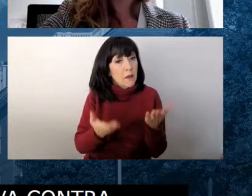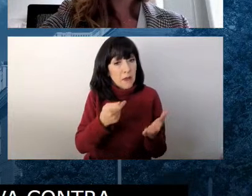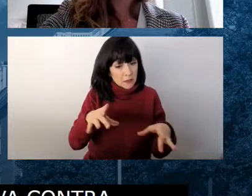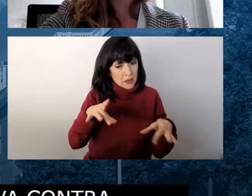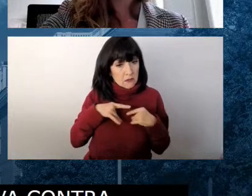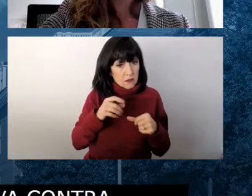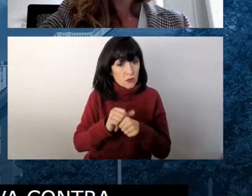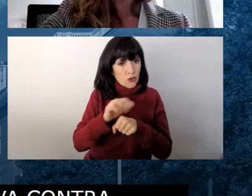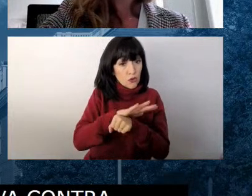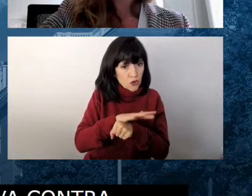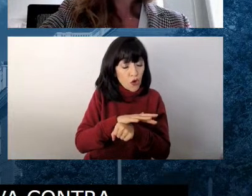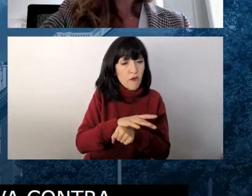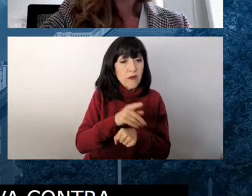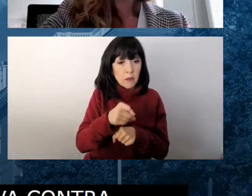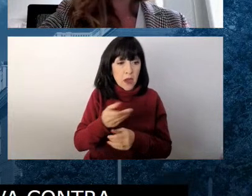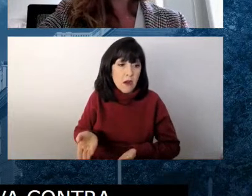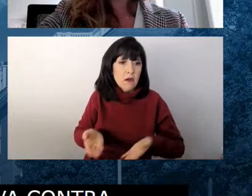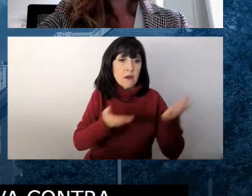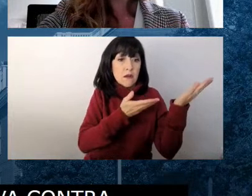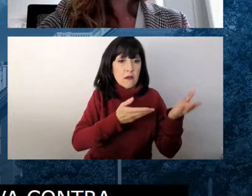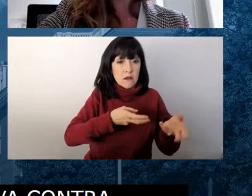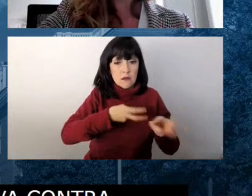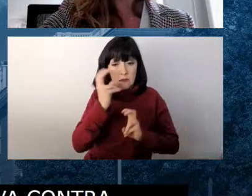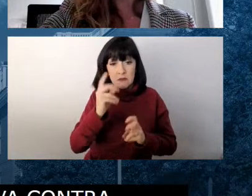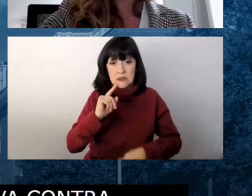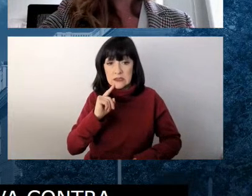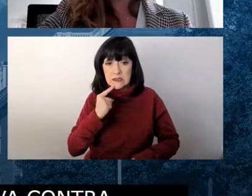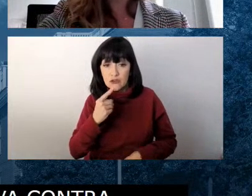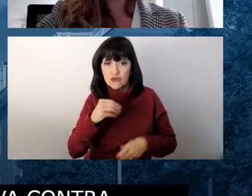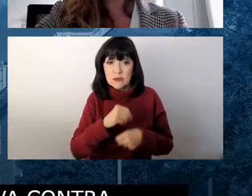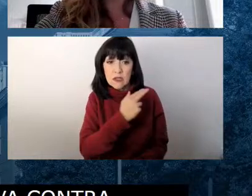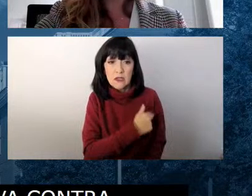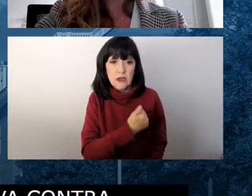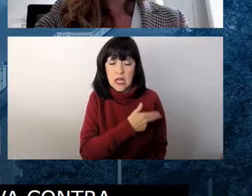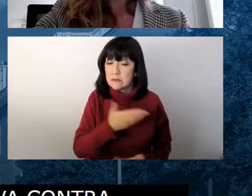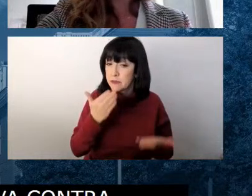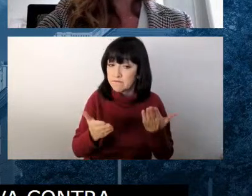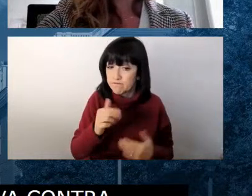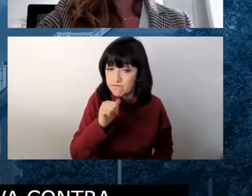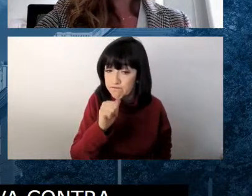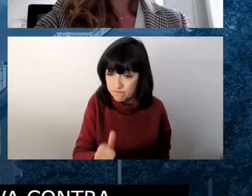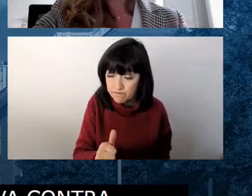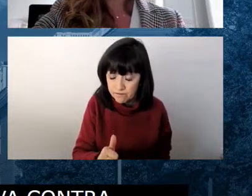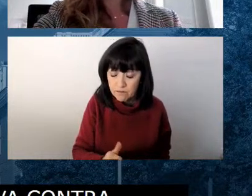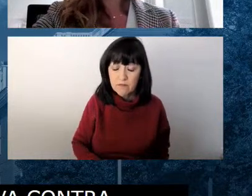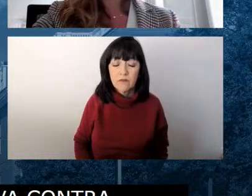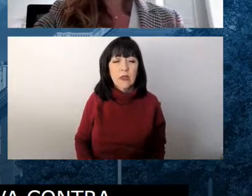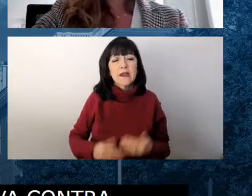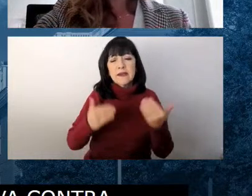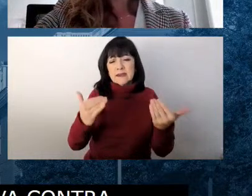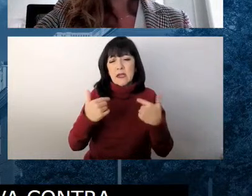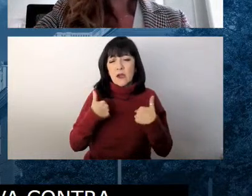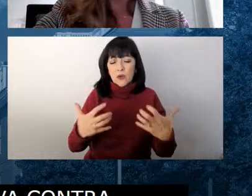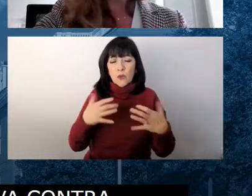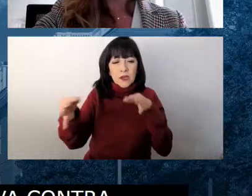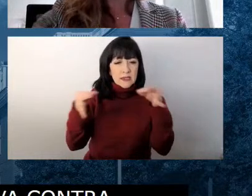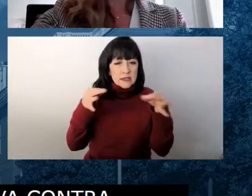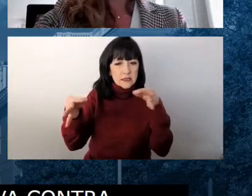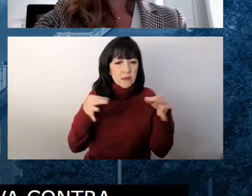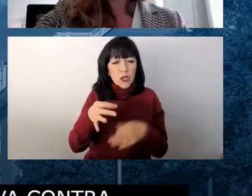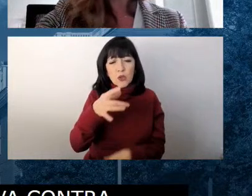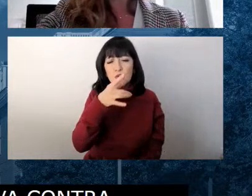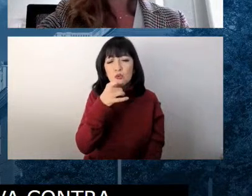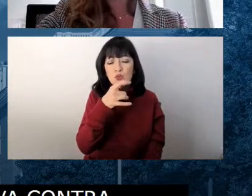less. So where to get boosters and who should get boosters? Let's start with who should get boosters.